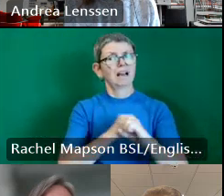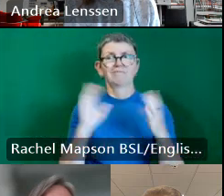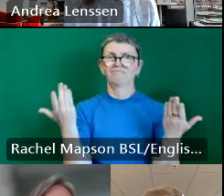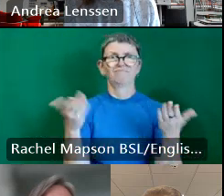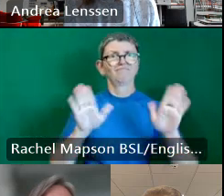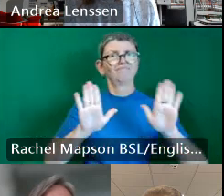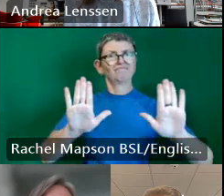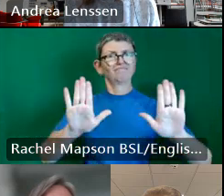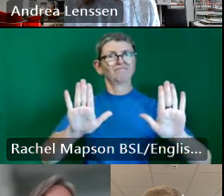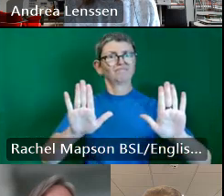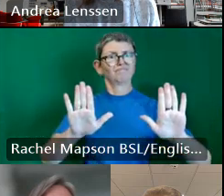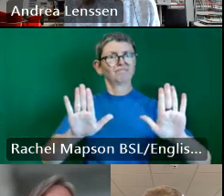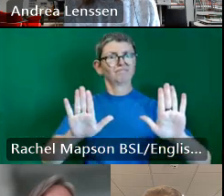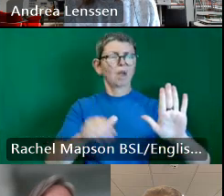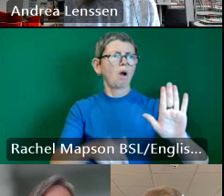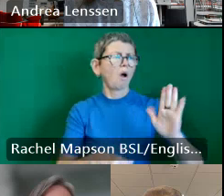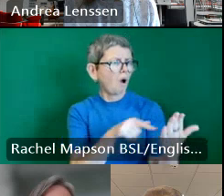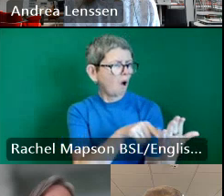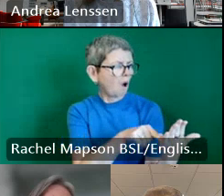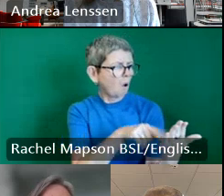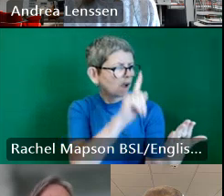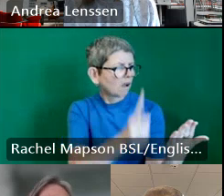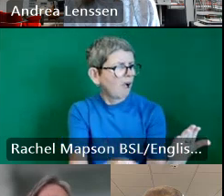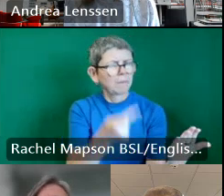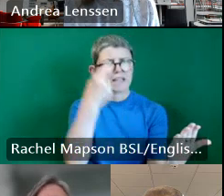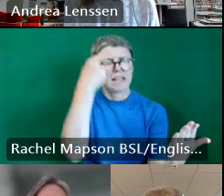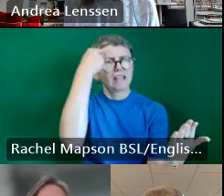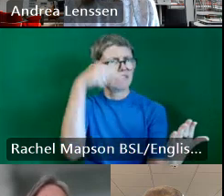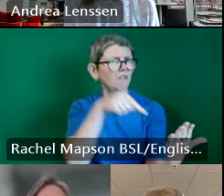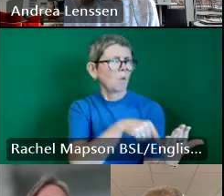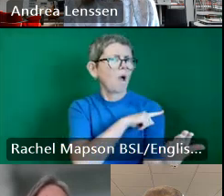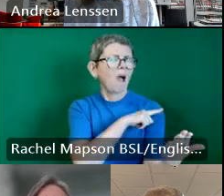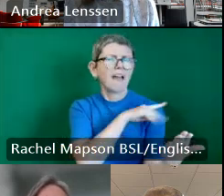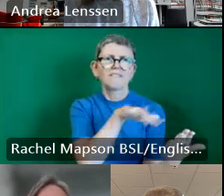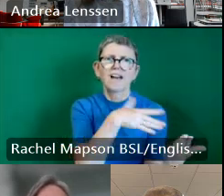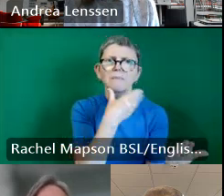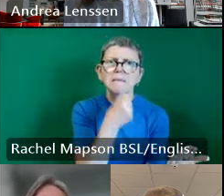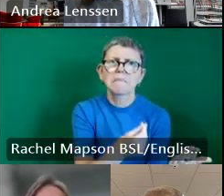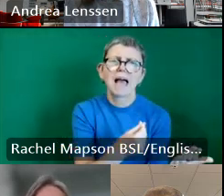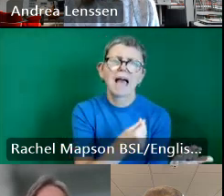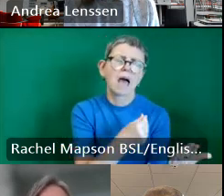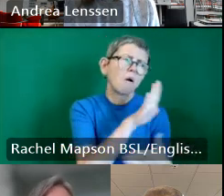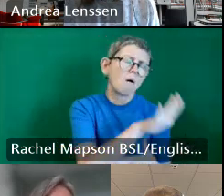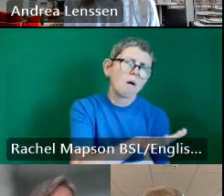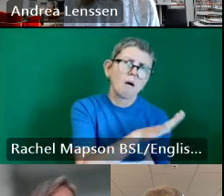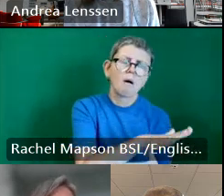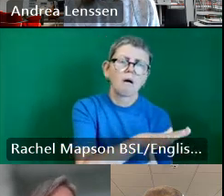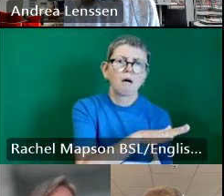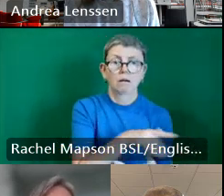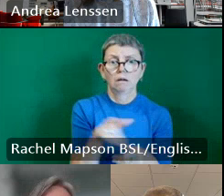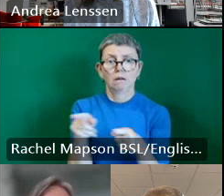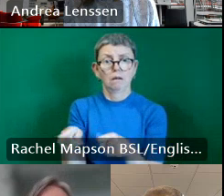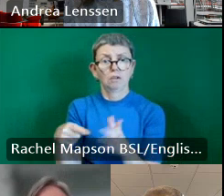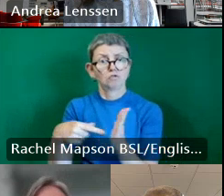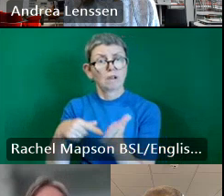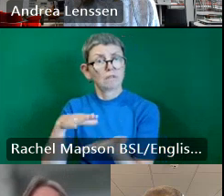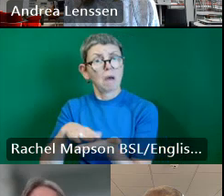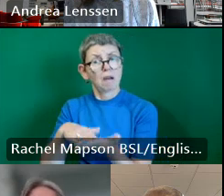can't believe he did that, such a family man, right? So you still have sympathy for him. For Trayvon Martin, the image they put up with